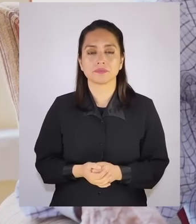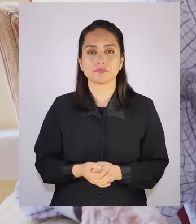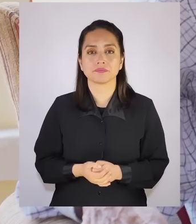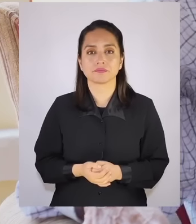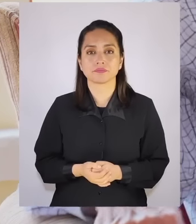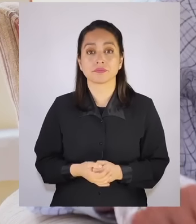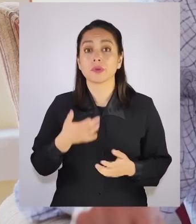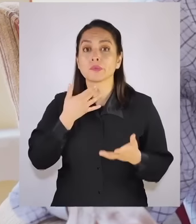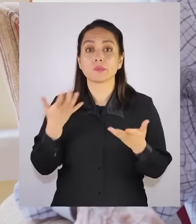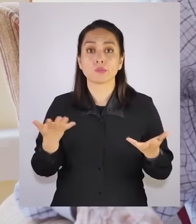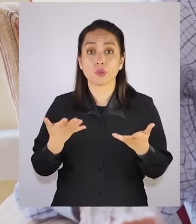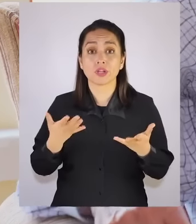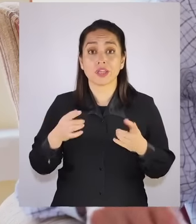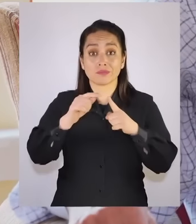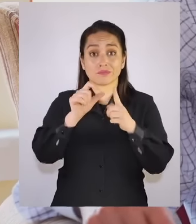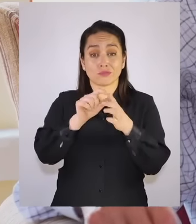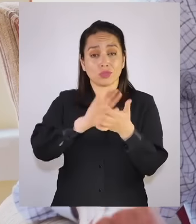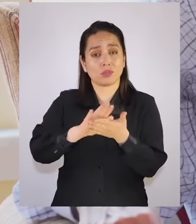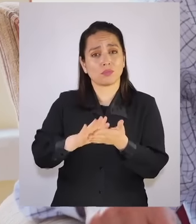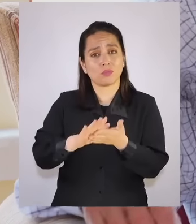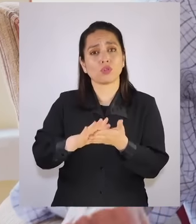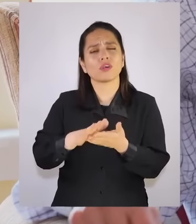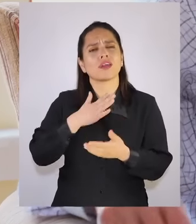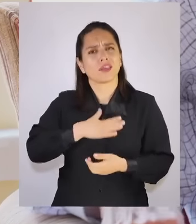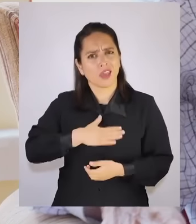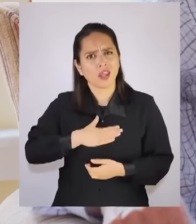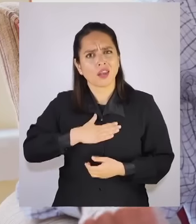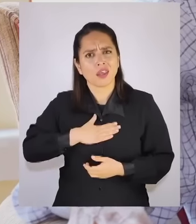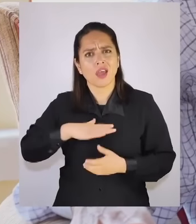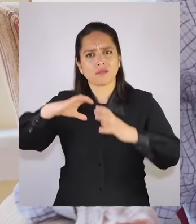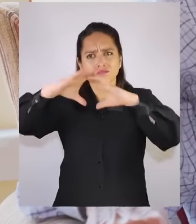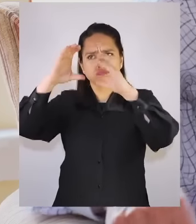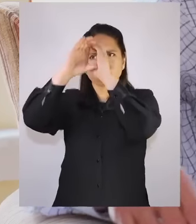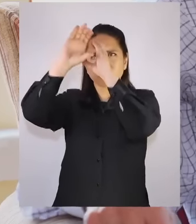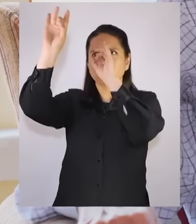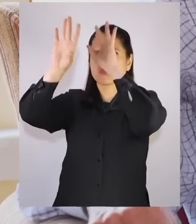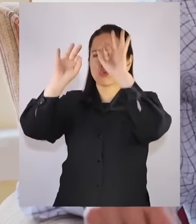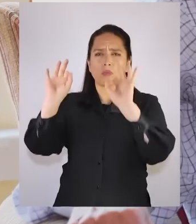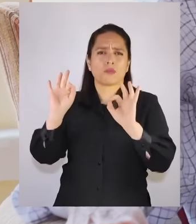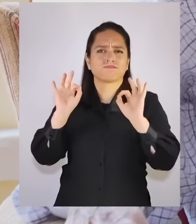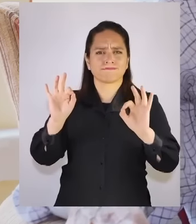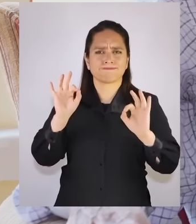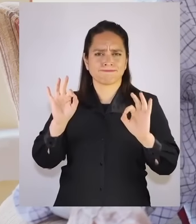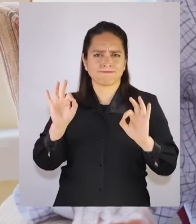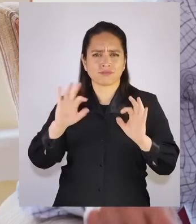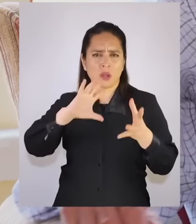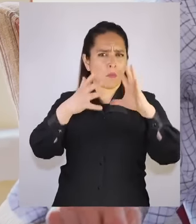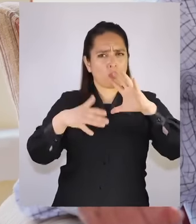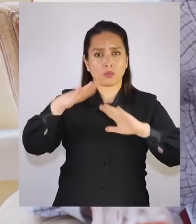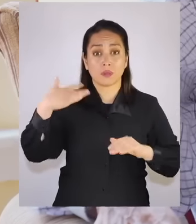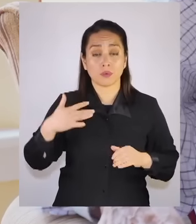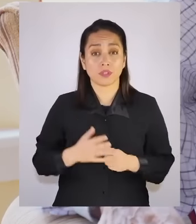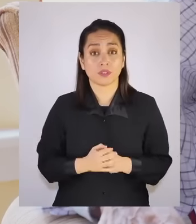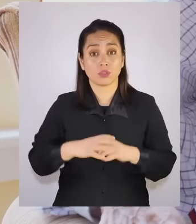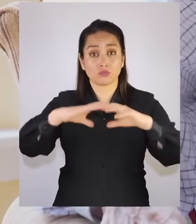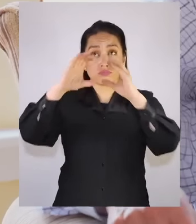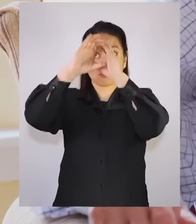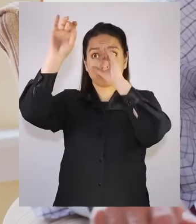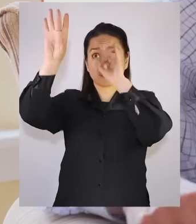because Edinburgh has always wanted to have a world-class observatory, astronomical